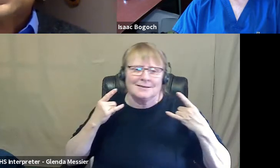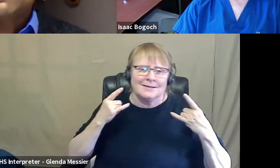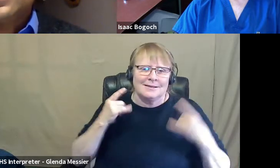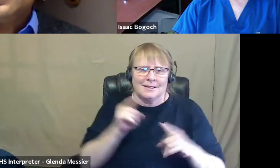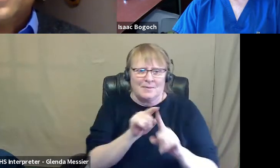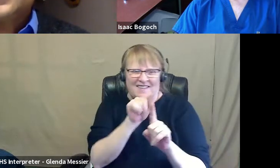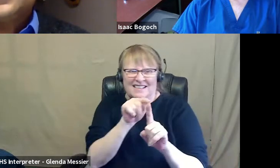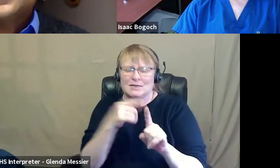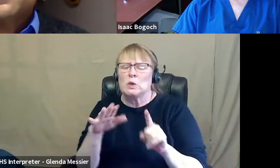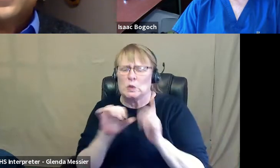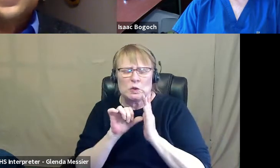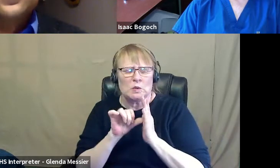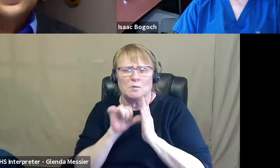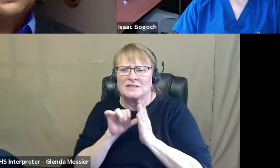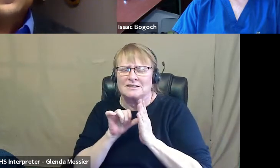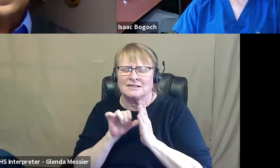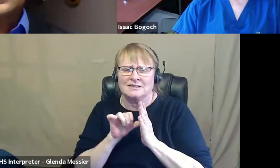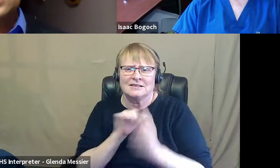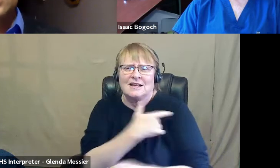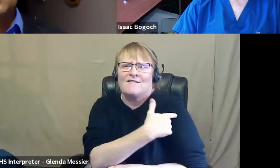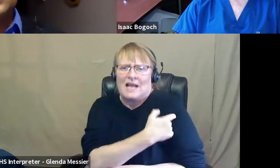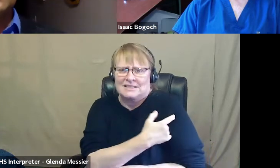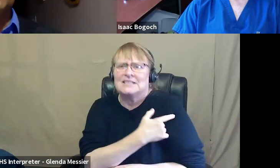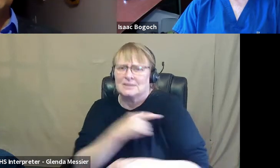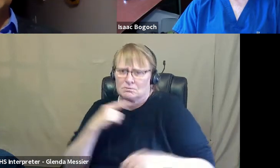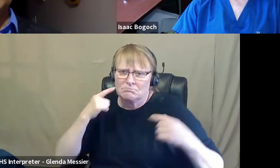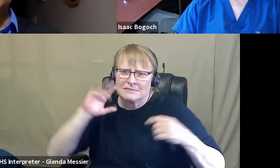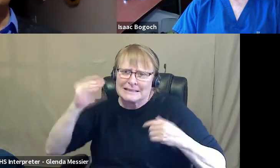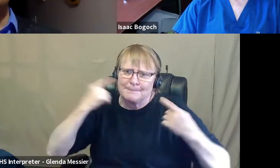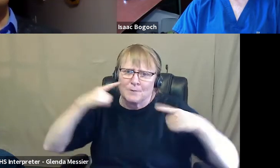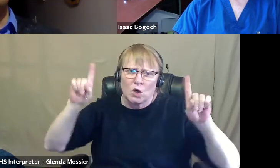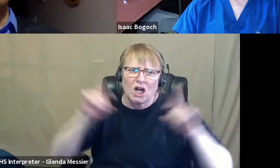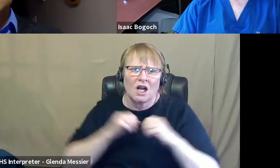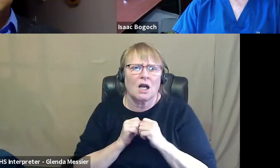really impressive, right? The vaccines do seem to work. Next slide, please.